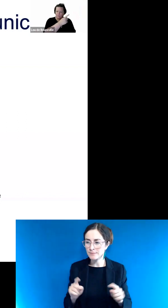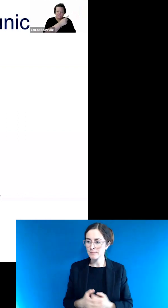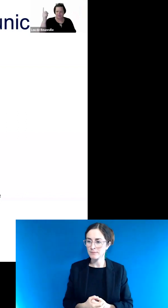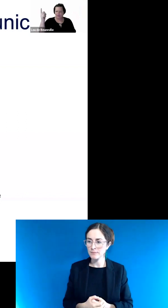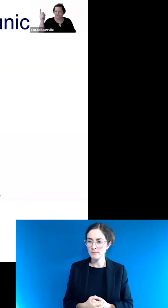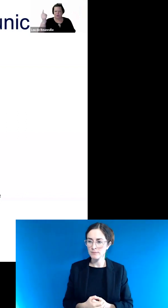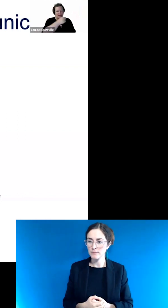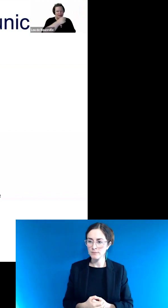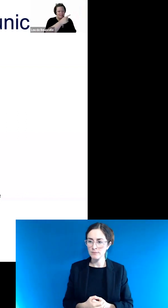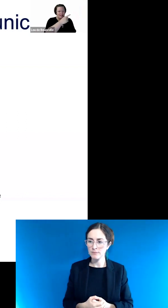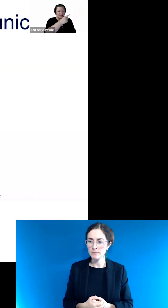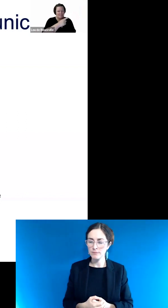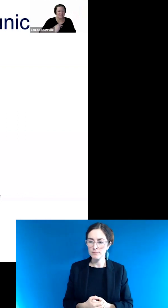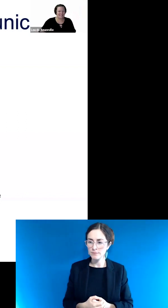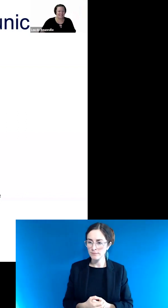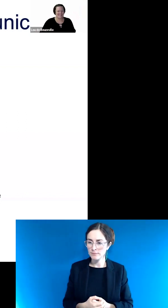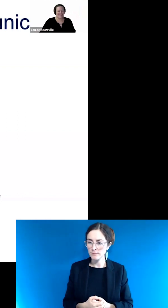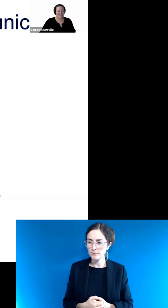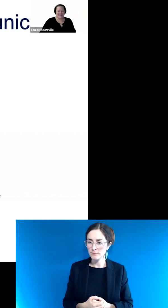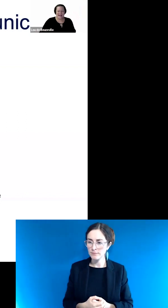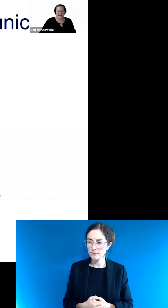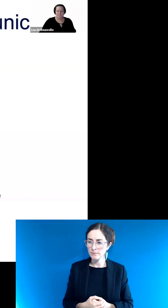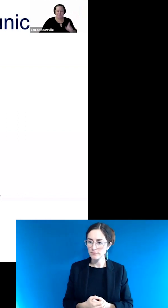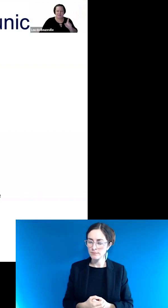backwards. I've forgotten that since I last did this.